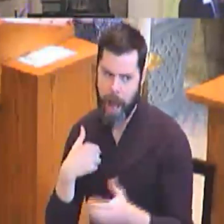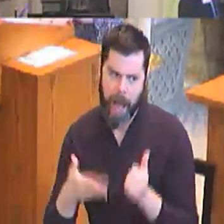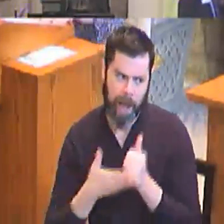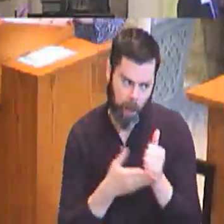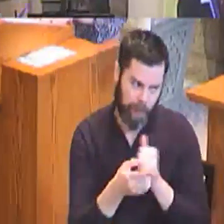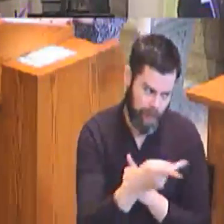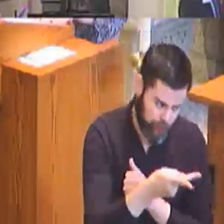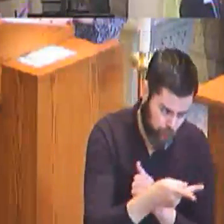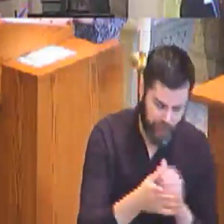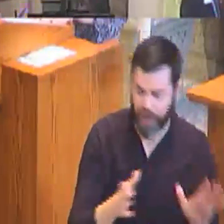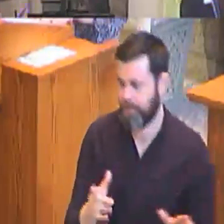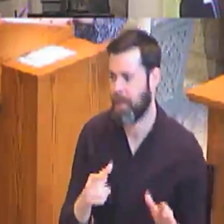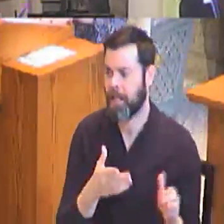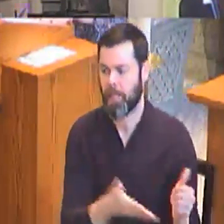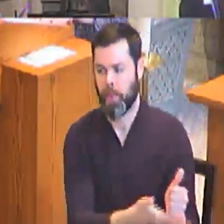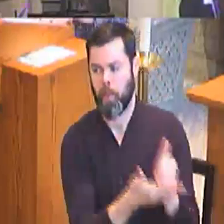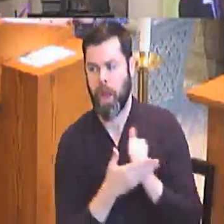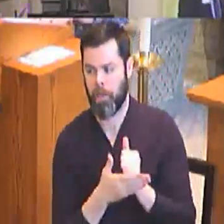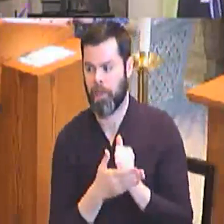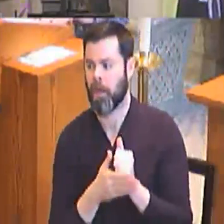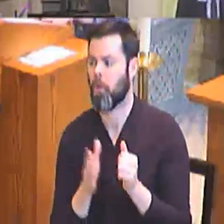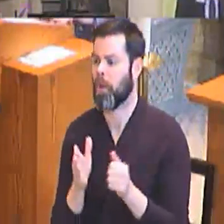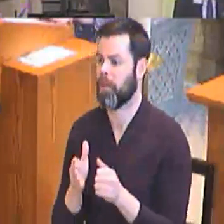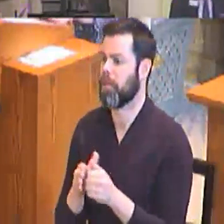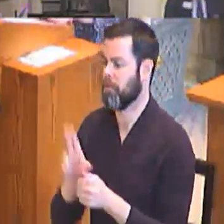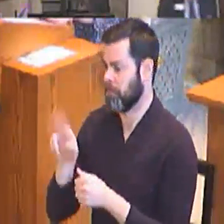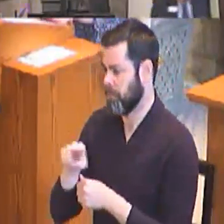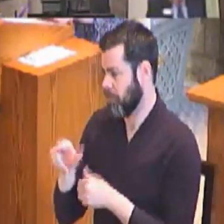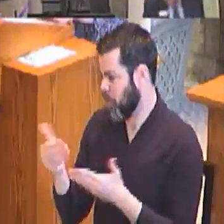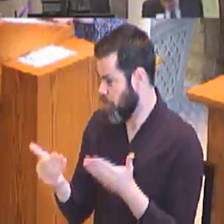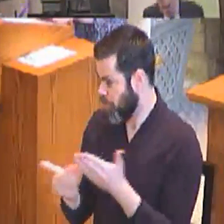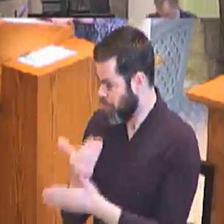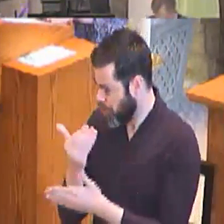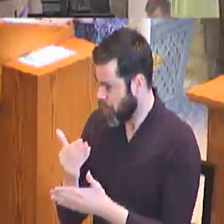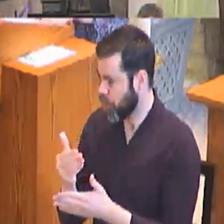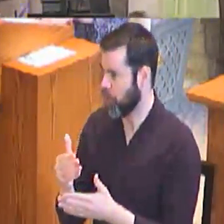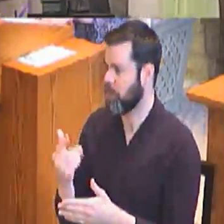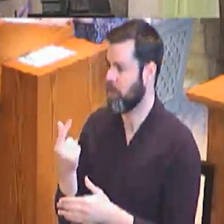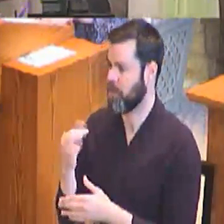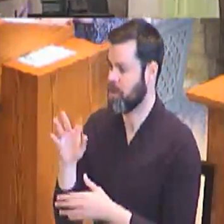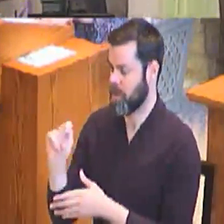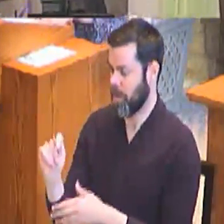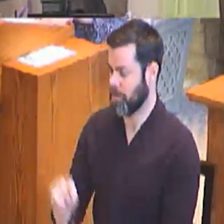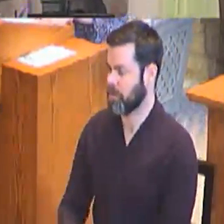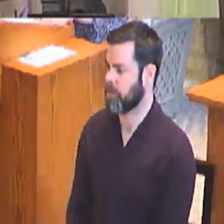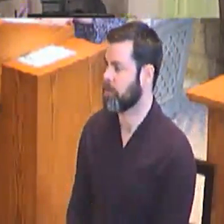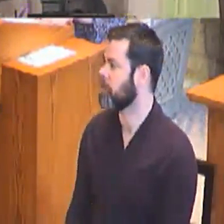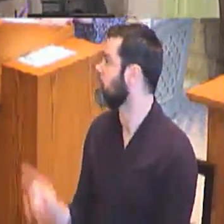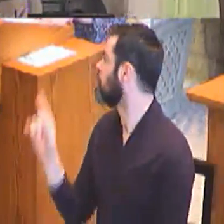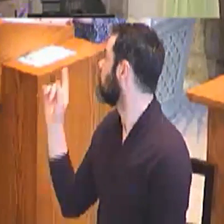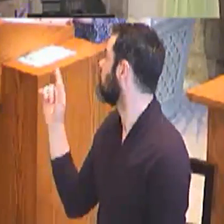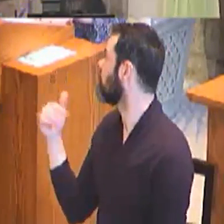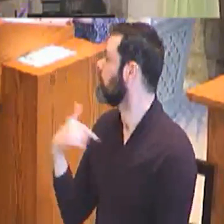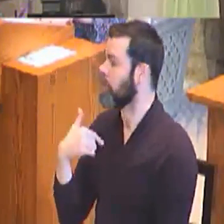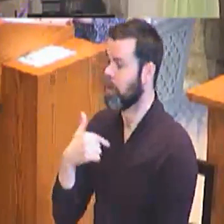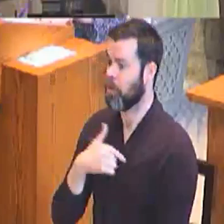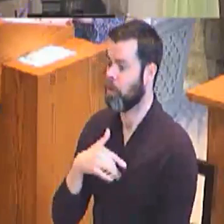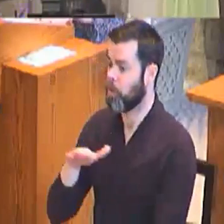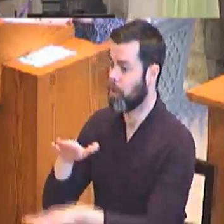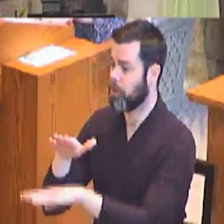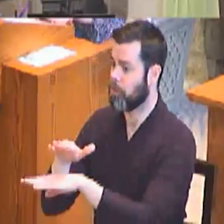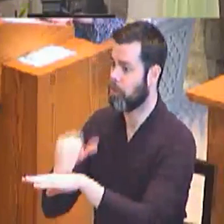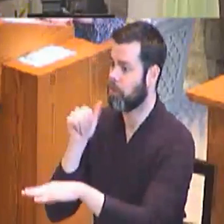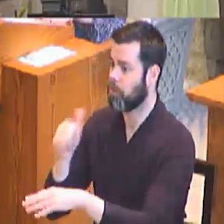but they're going to assist me with this installation service. Praise God. So as we call each